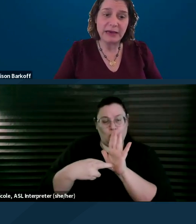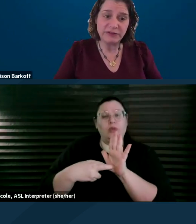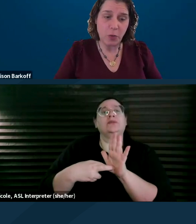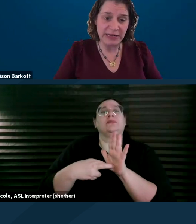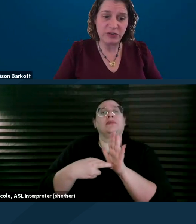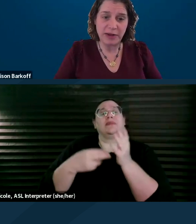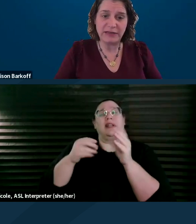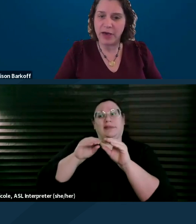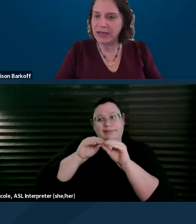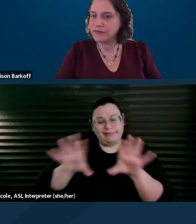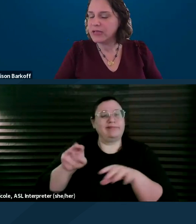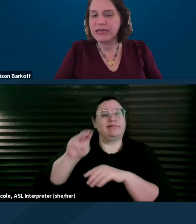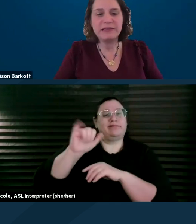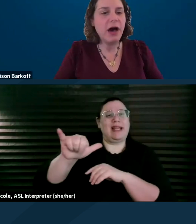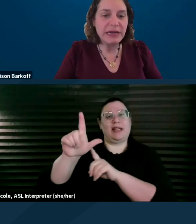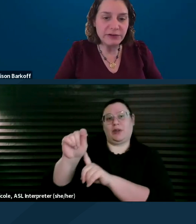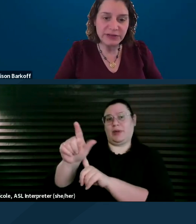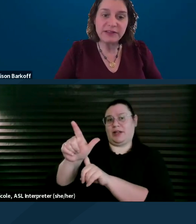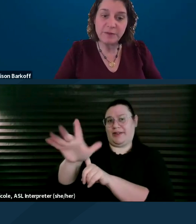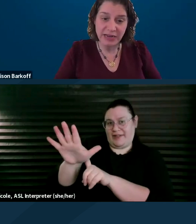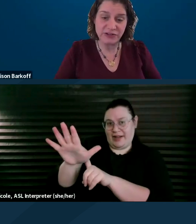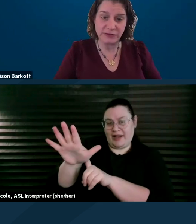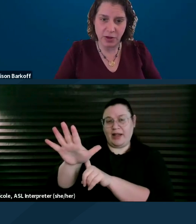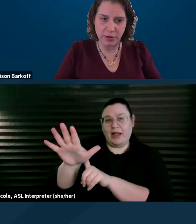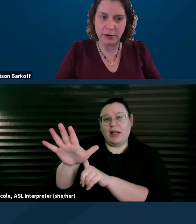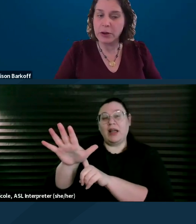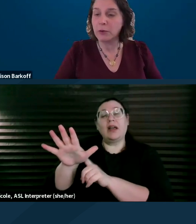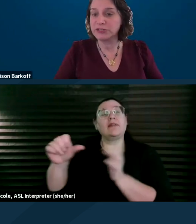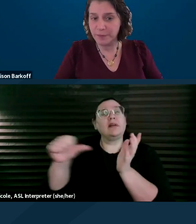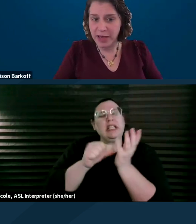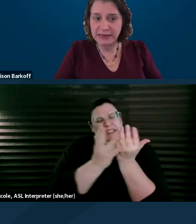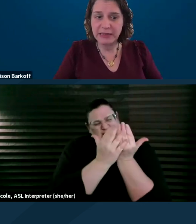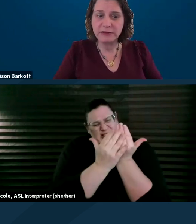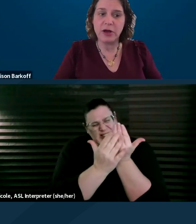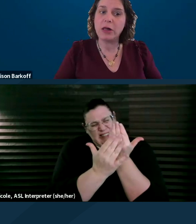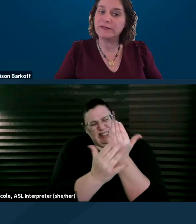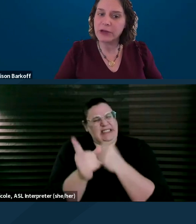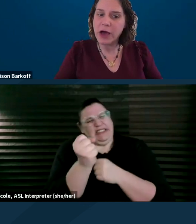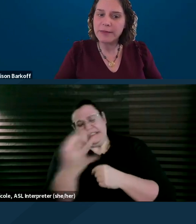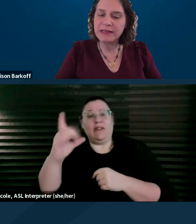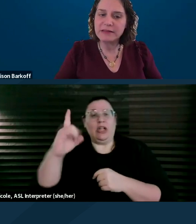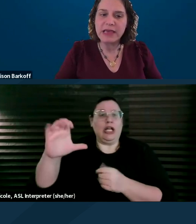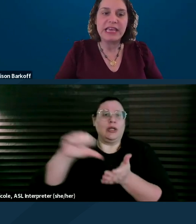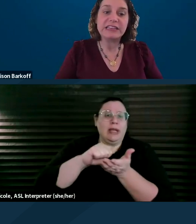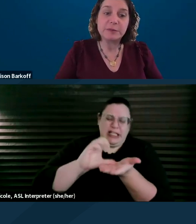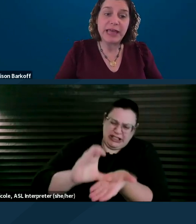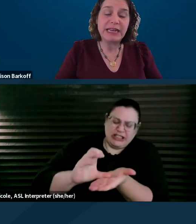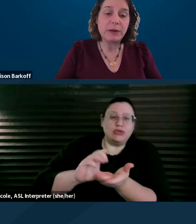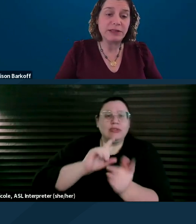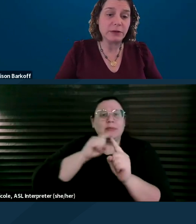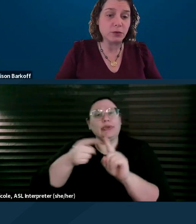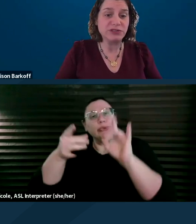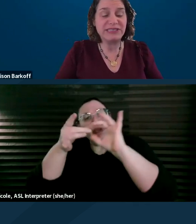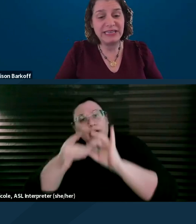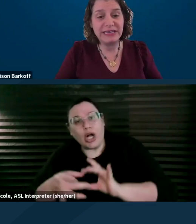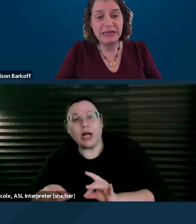in May of 2025. It's hundreds of pages long, responding to all of the comments,